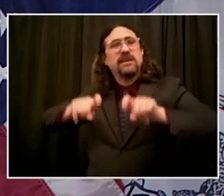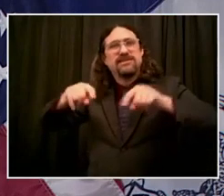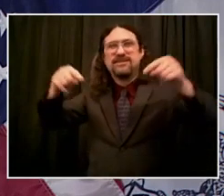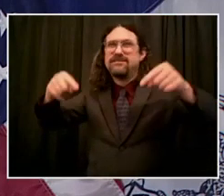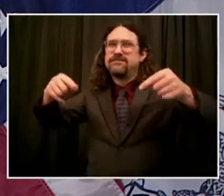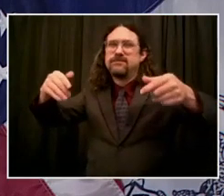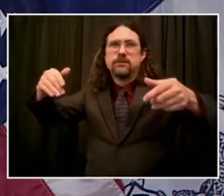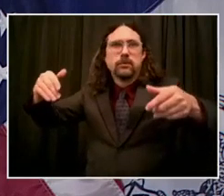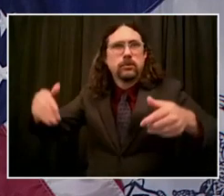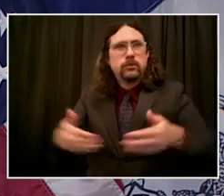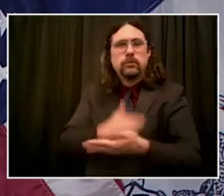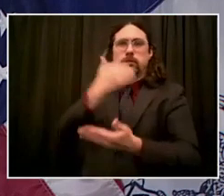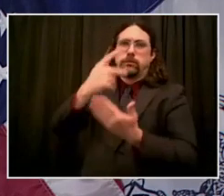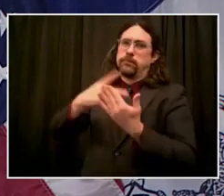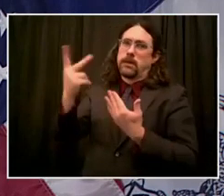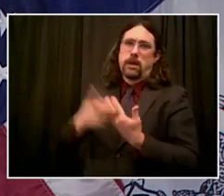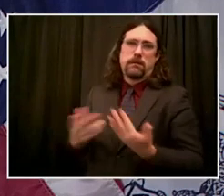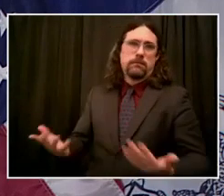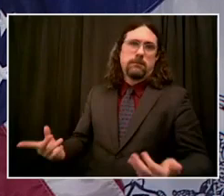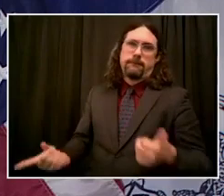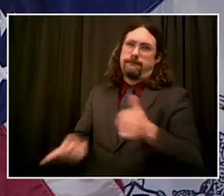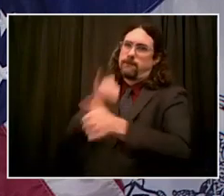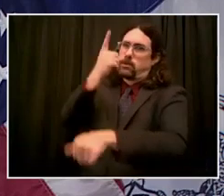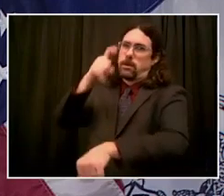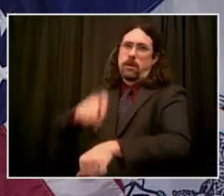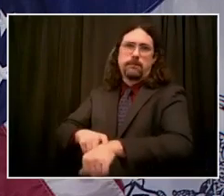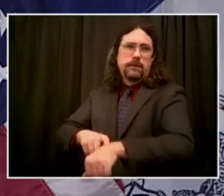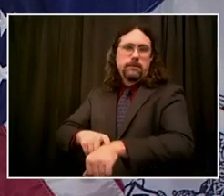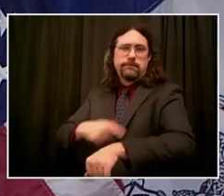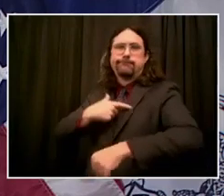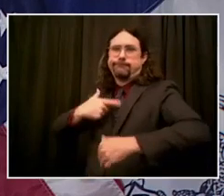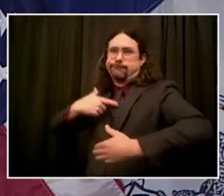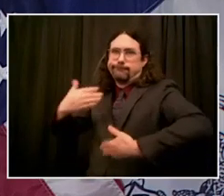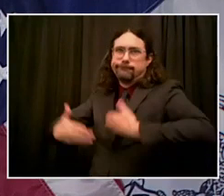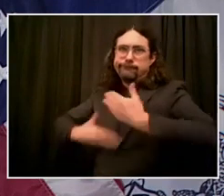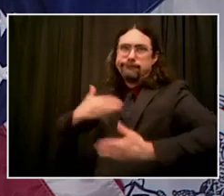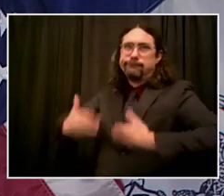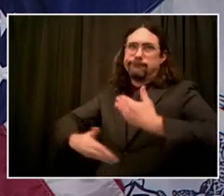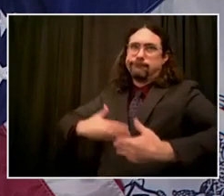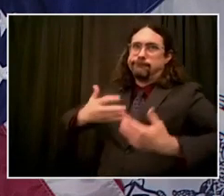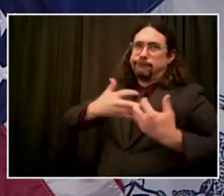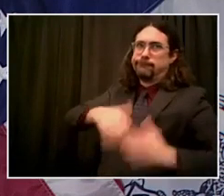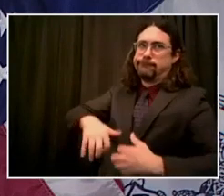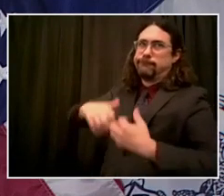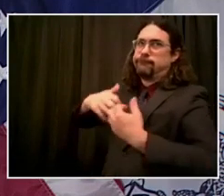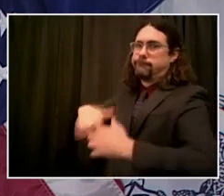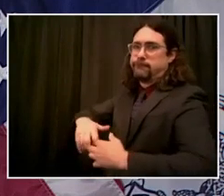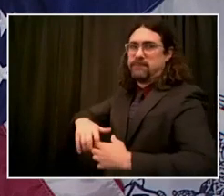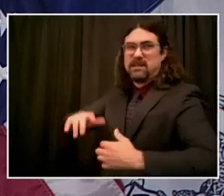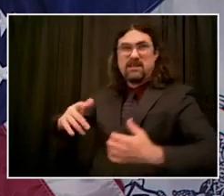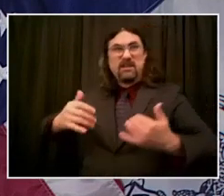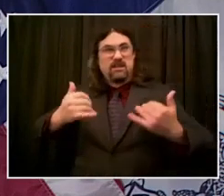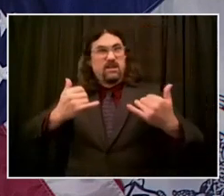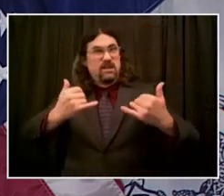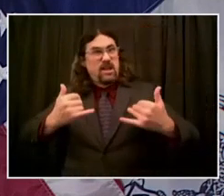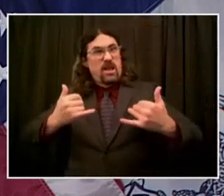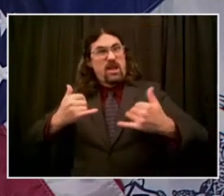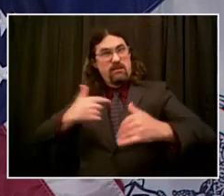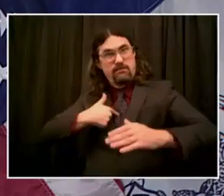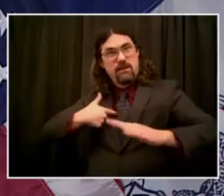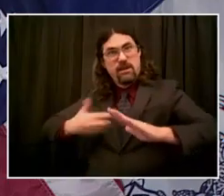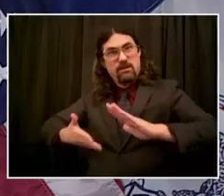27,000 a day right now. We expect to be at 50,000. And we want to keep going from there. We need more and more partners. The